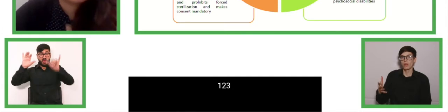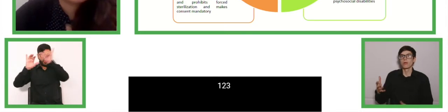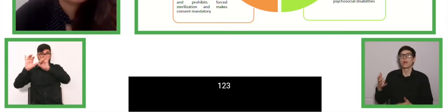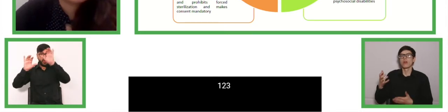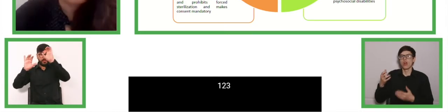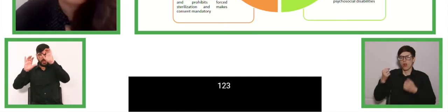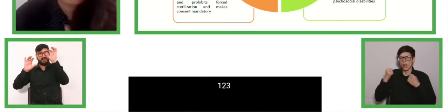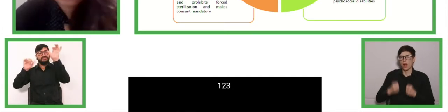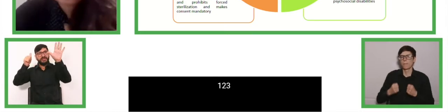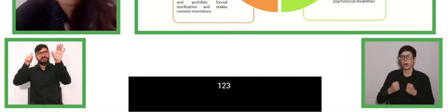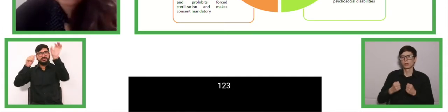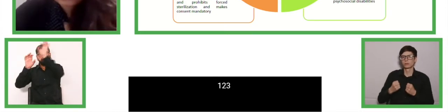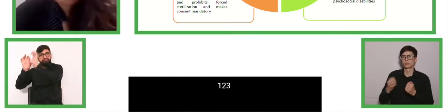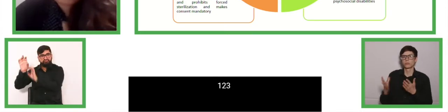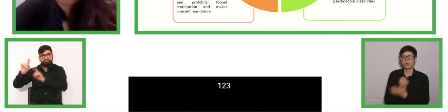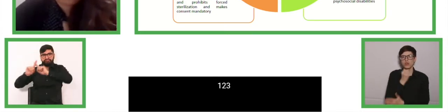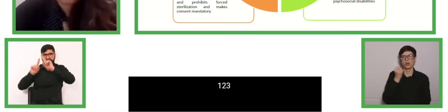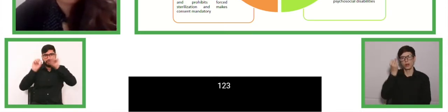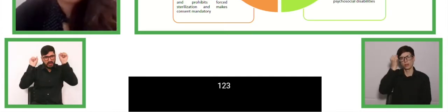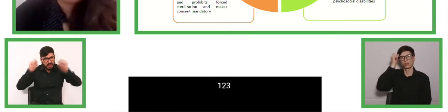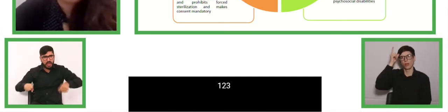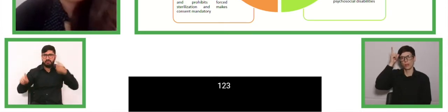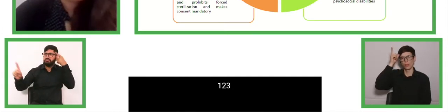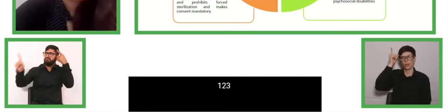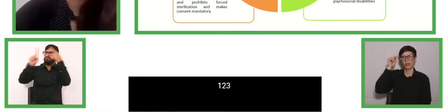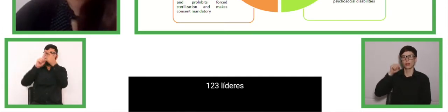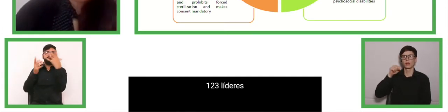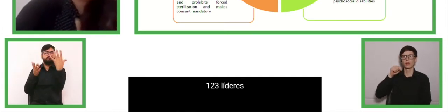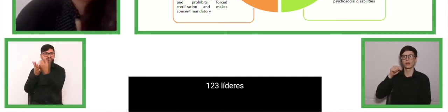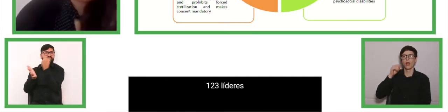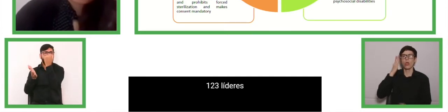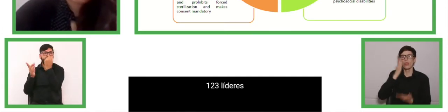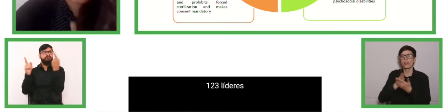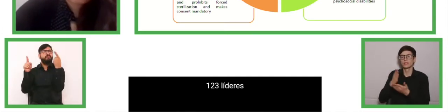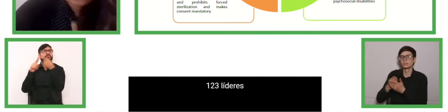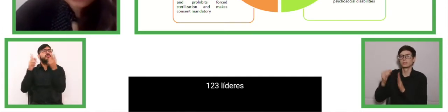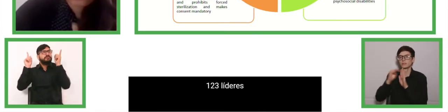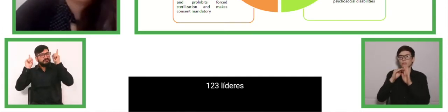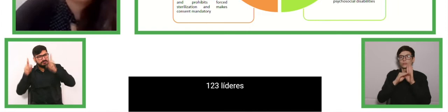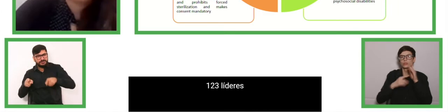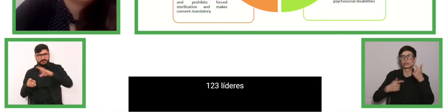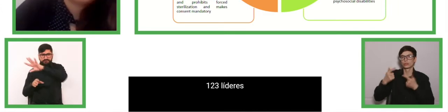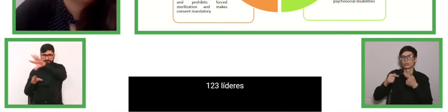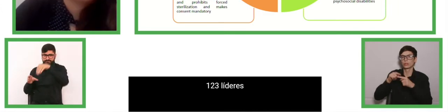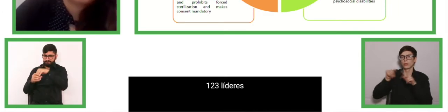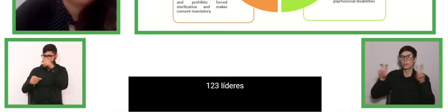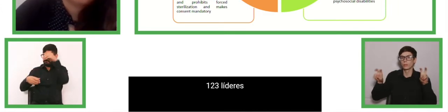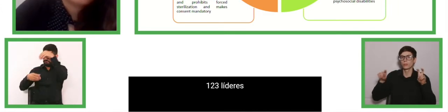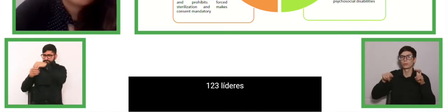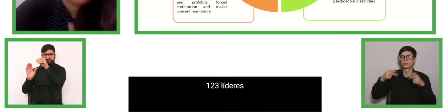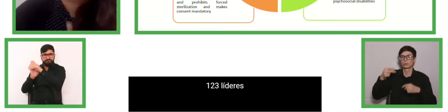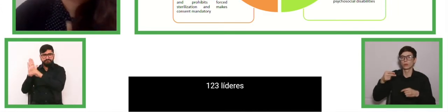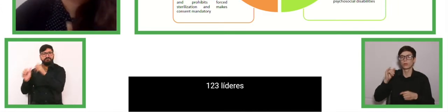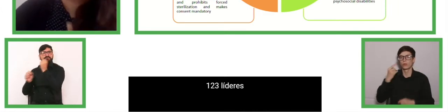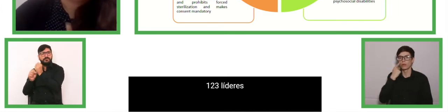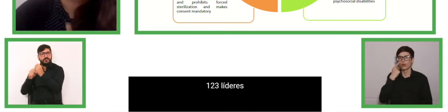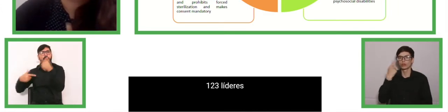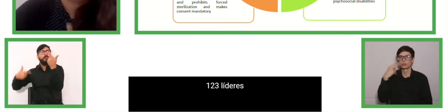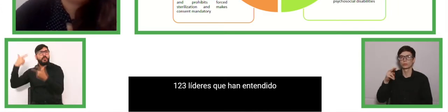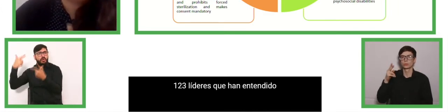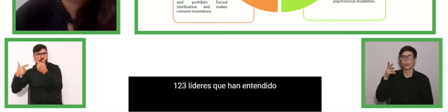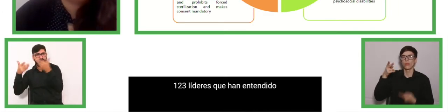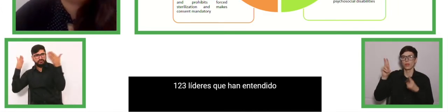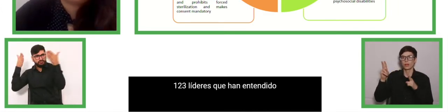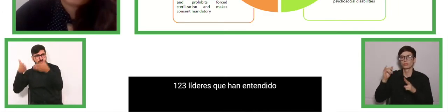decision-making around their sexuality, but also how to know their rights and to improve their realities. Currently,